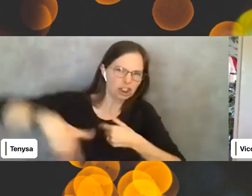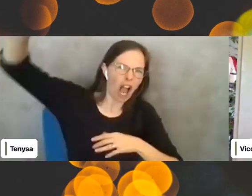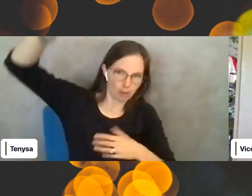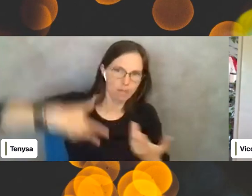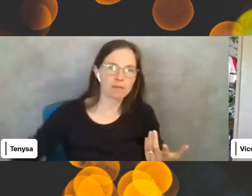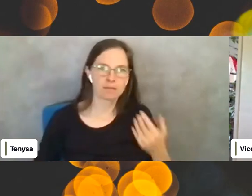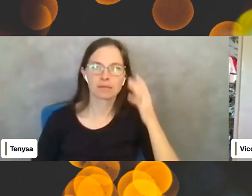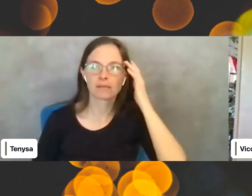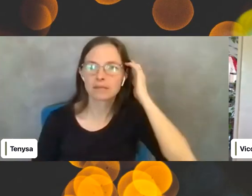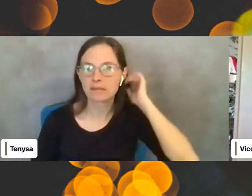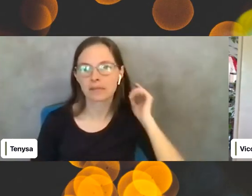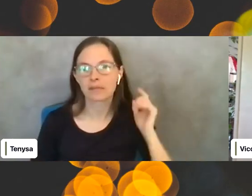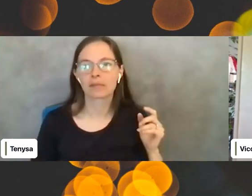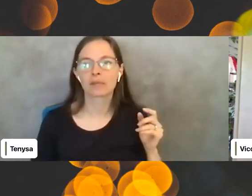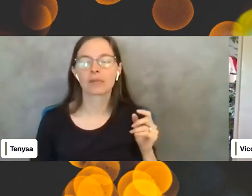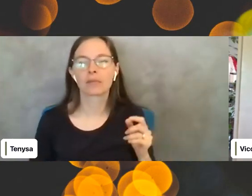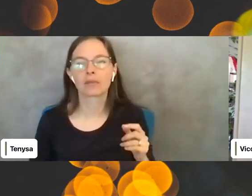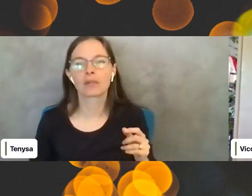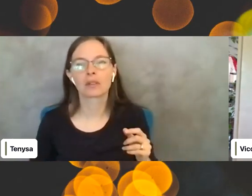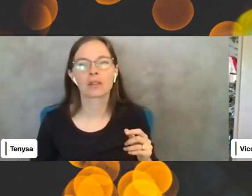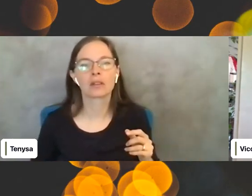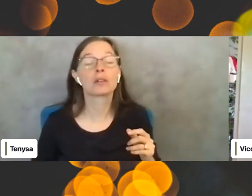So we go on guard again.